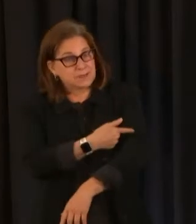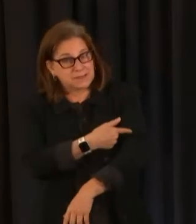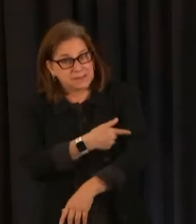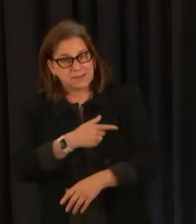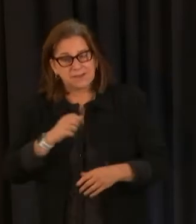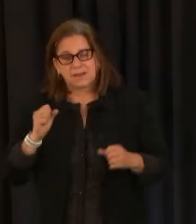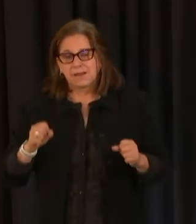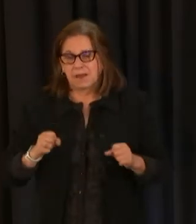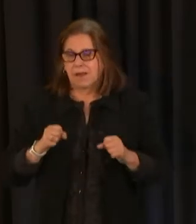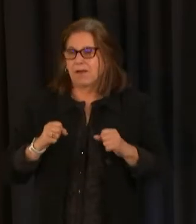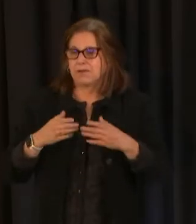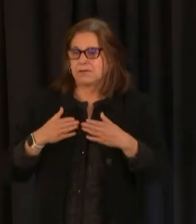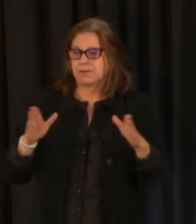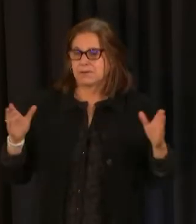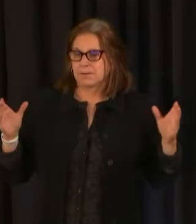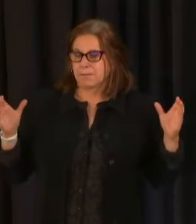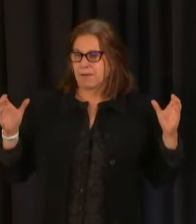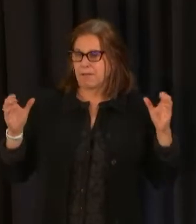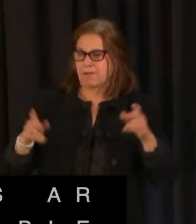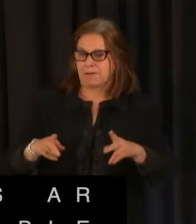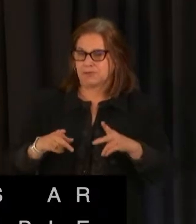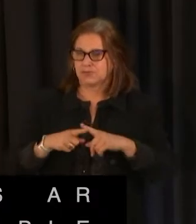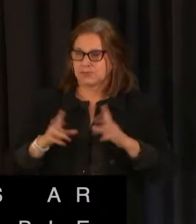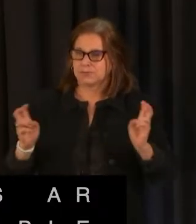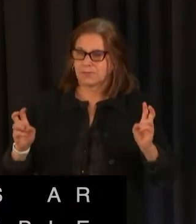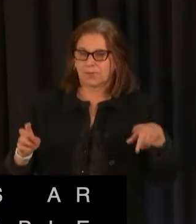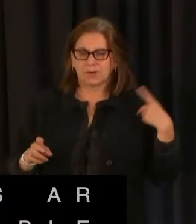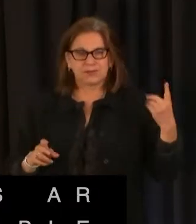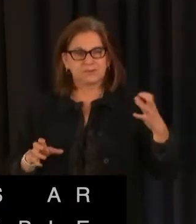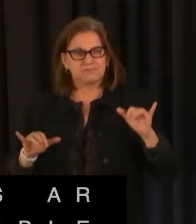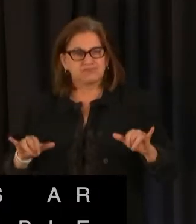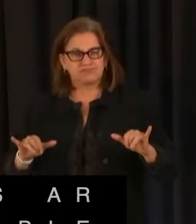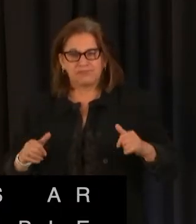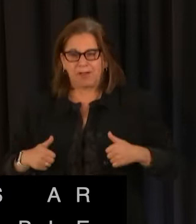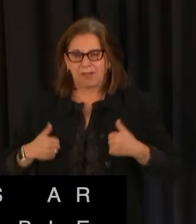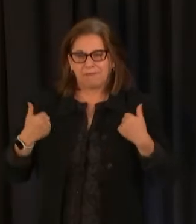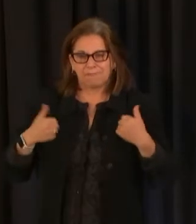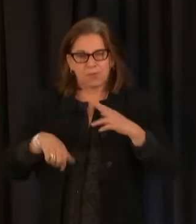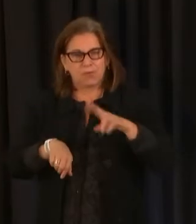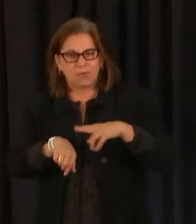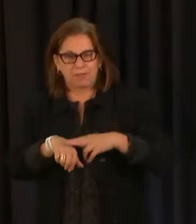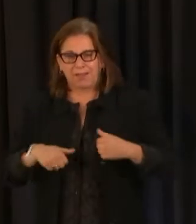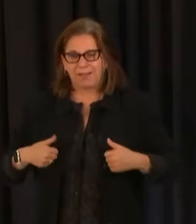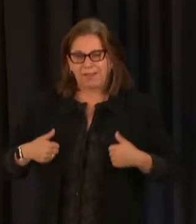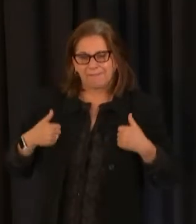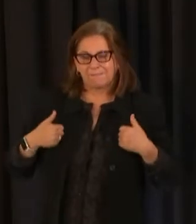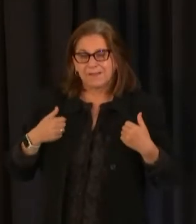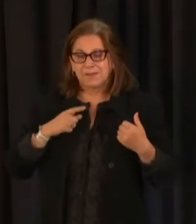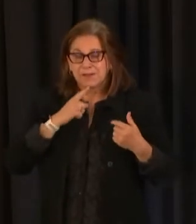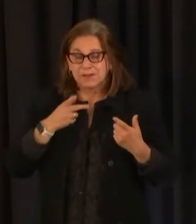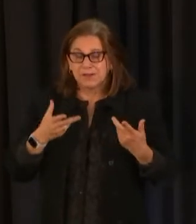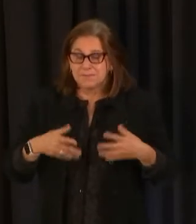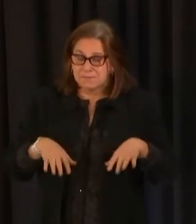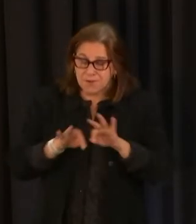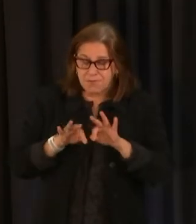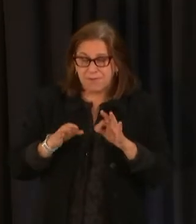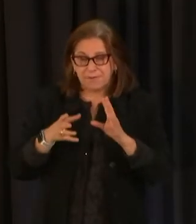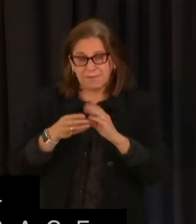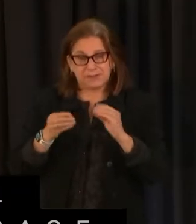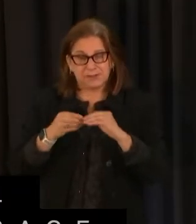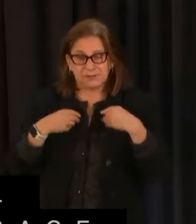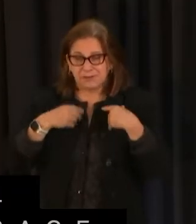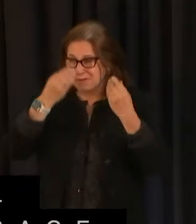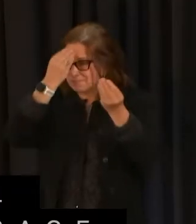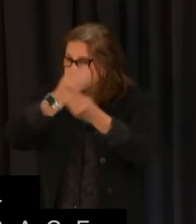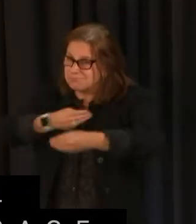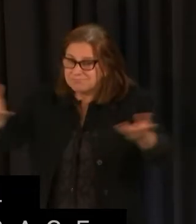to get back to more normal activities in the city and in the region. So this message is for DC residents,